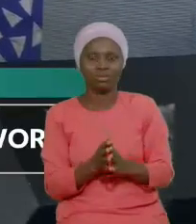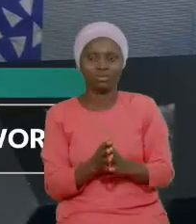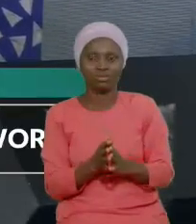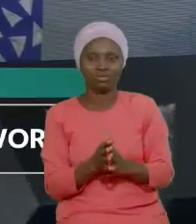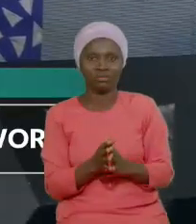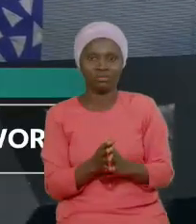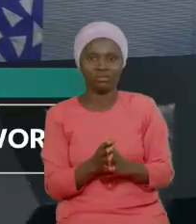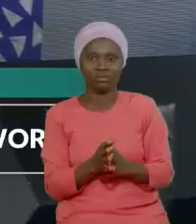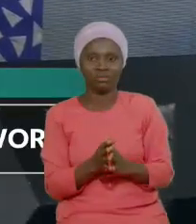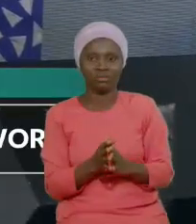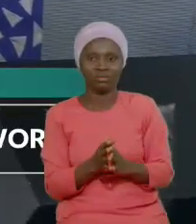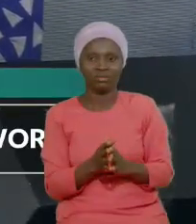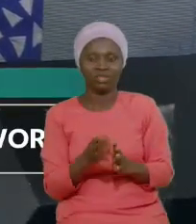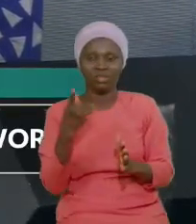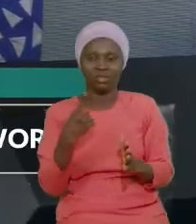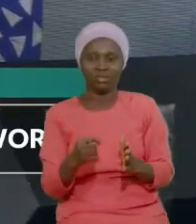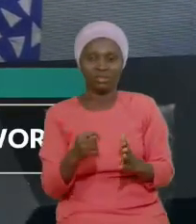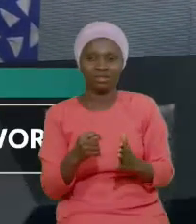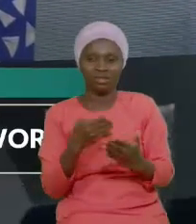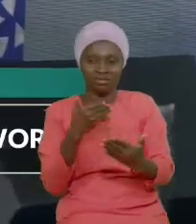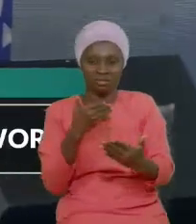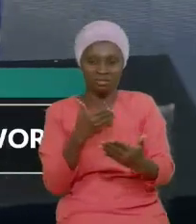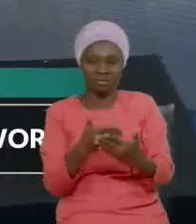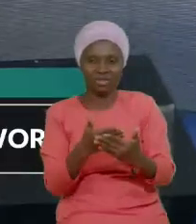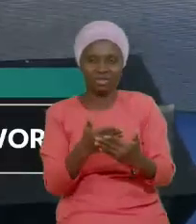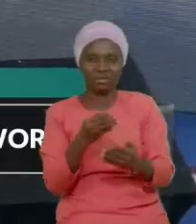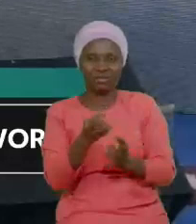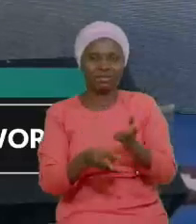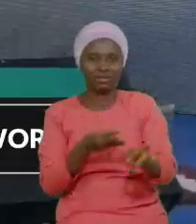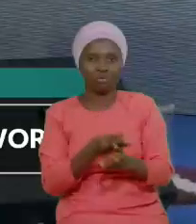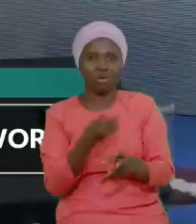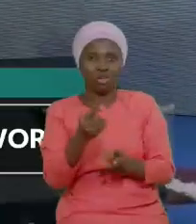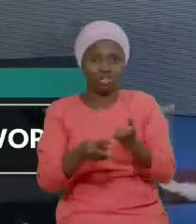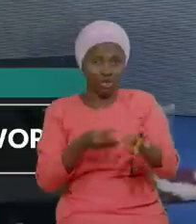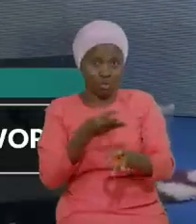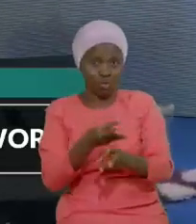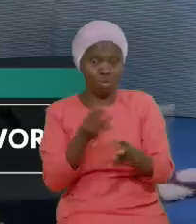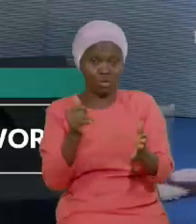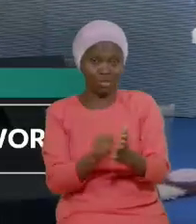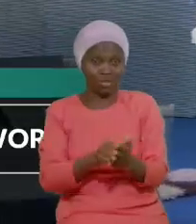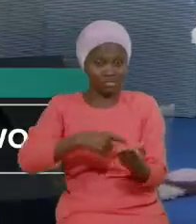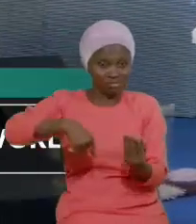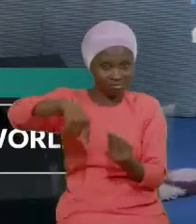There's the immediate world, the one that surrounds you every time.